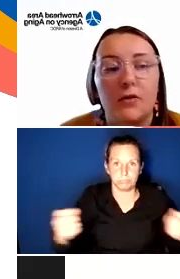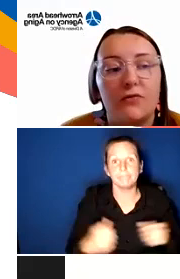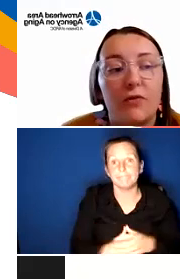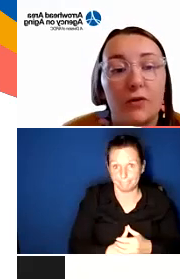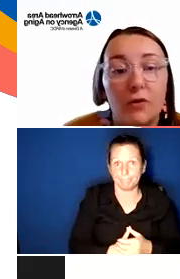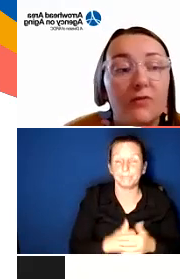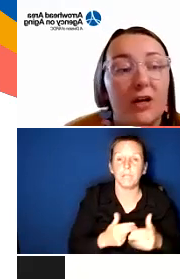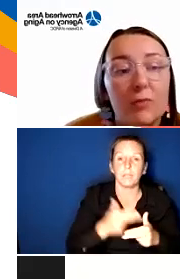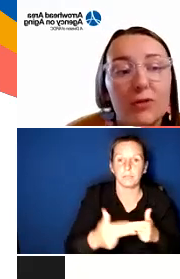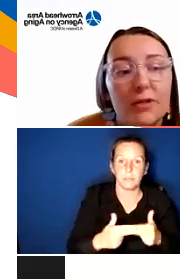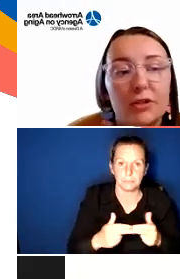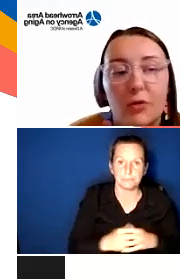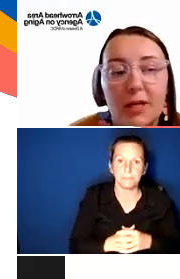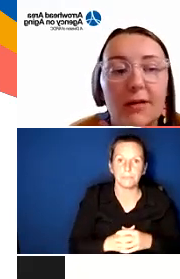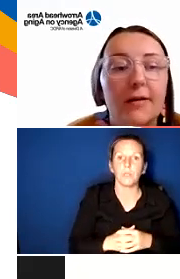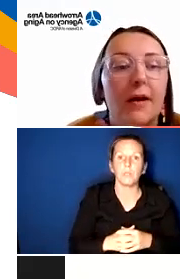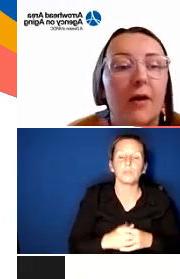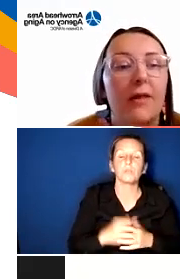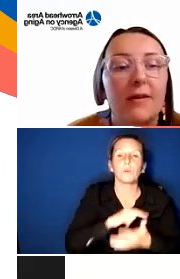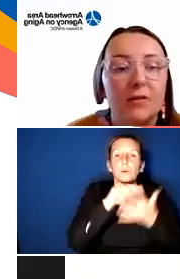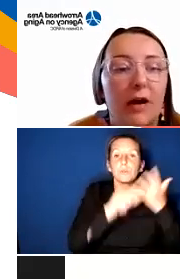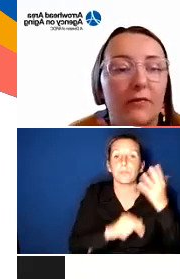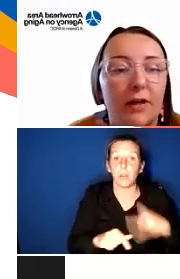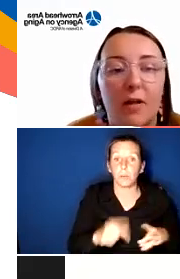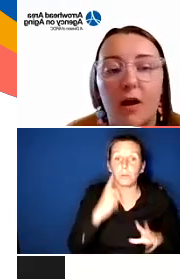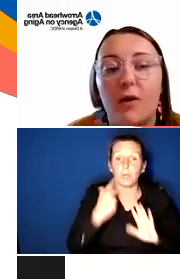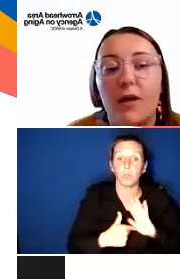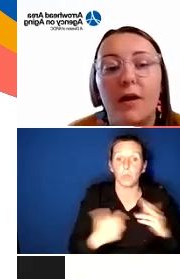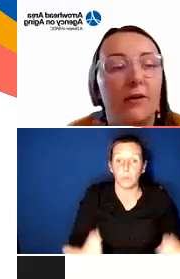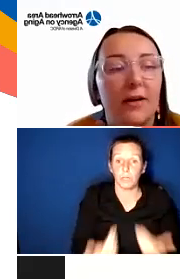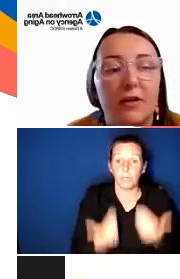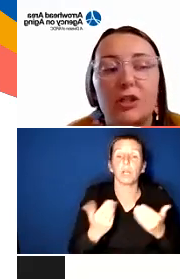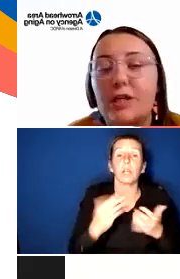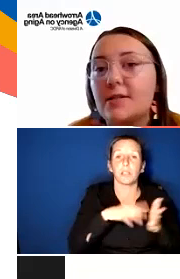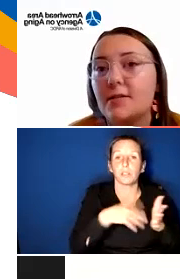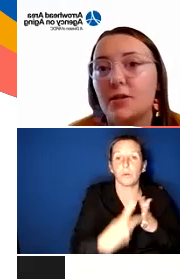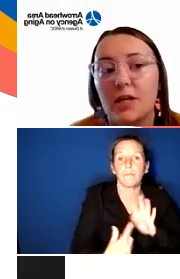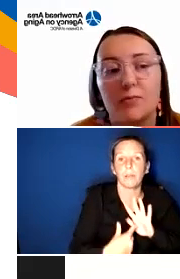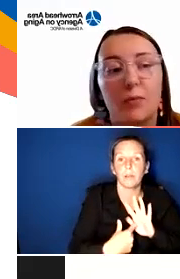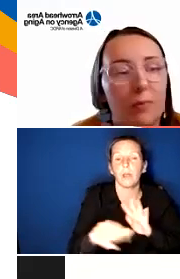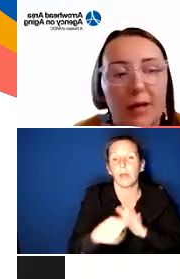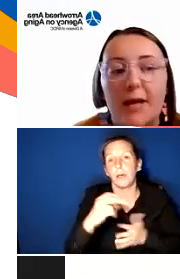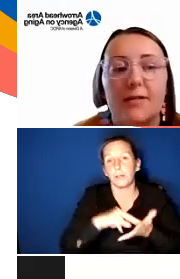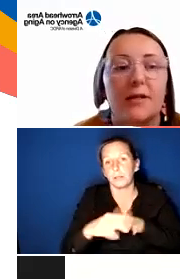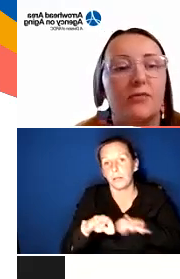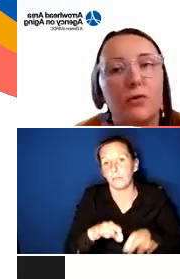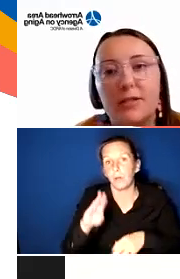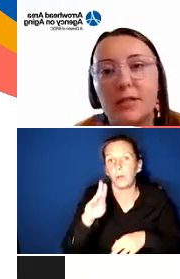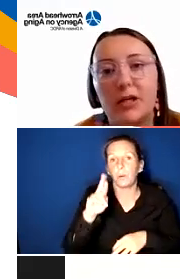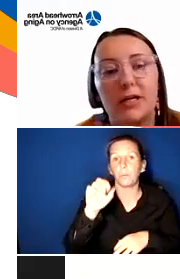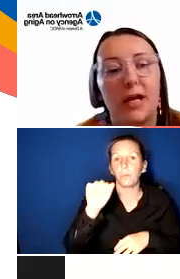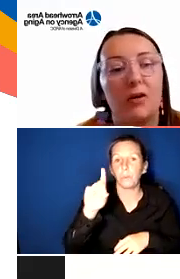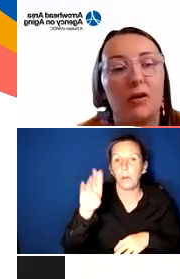So those variables are shown here, and this graphic, along with other definitions such as broadband access,